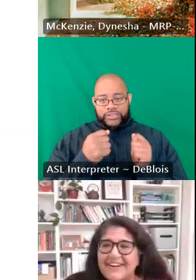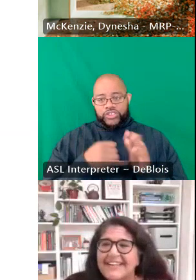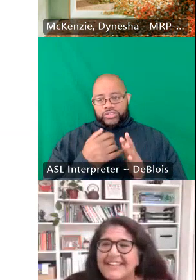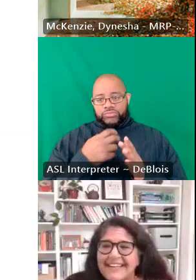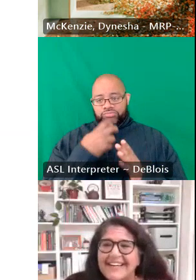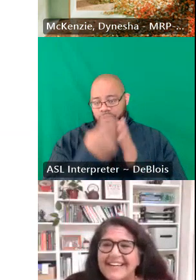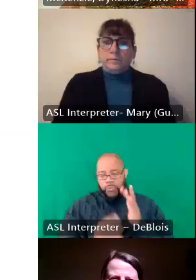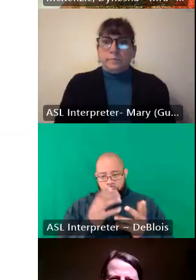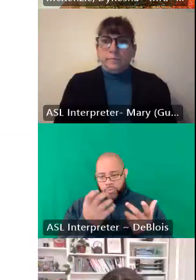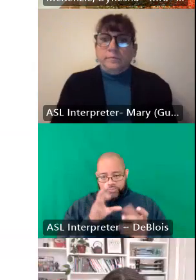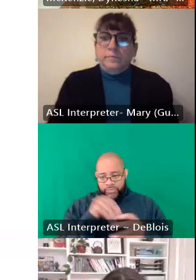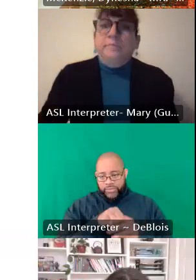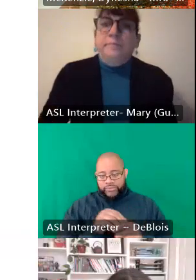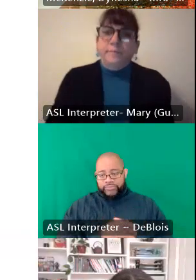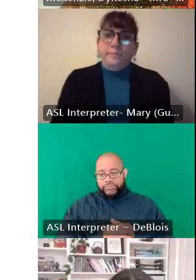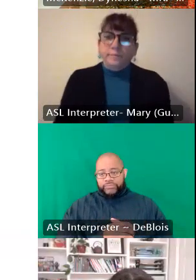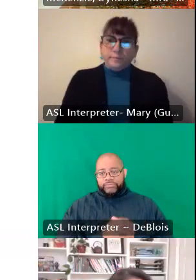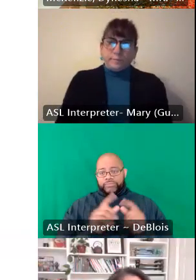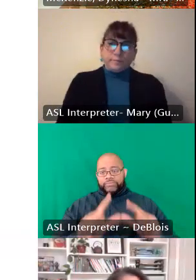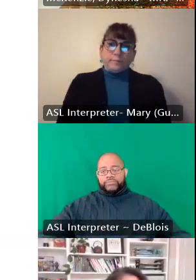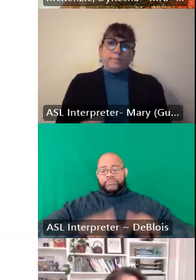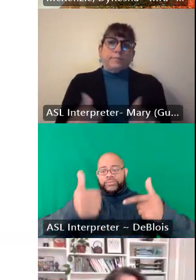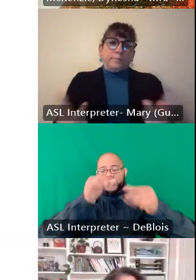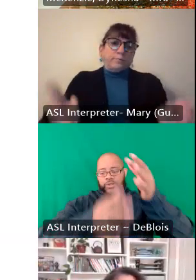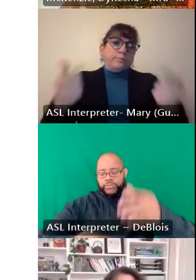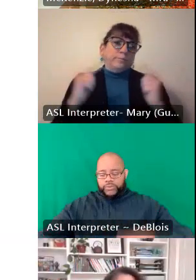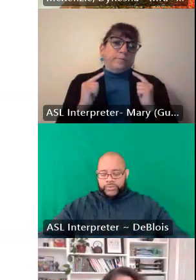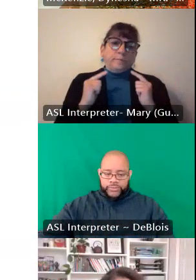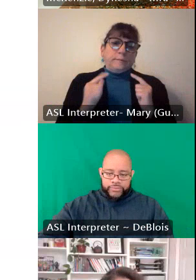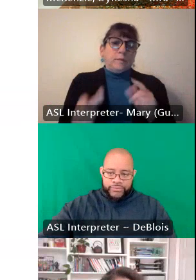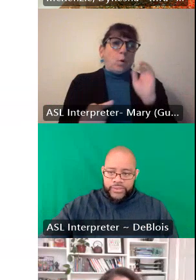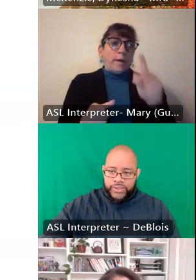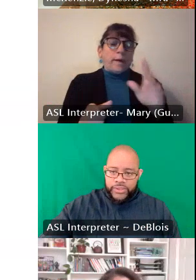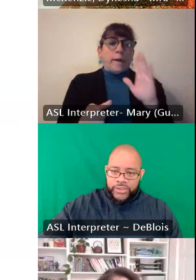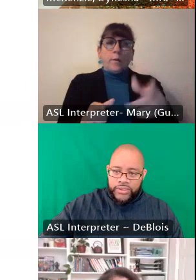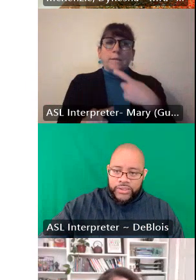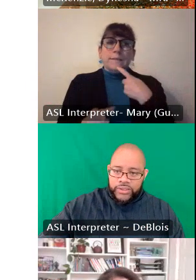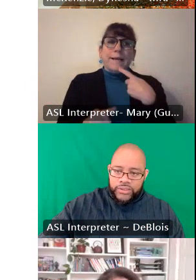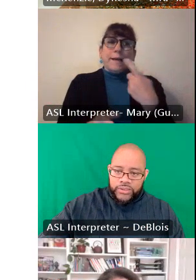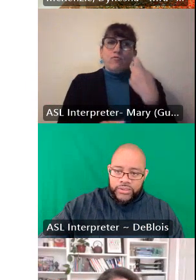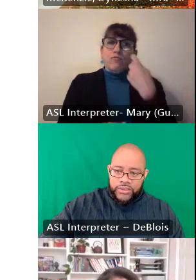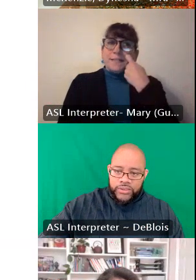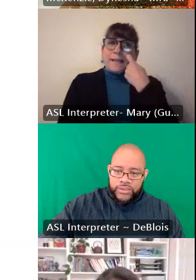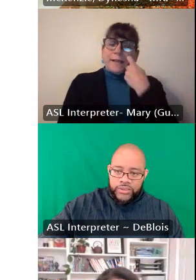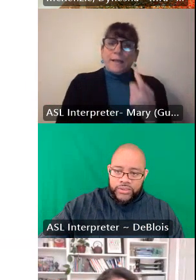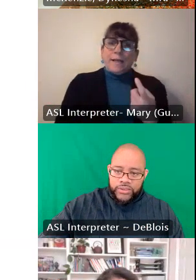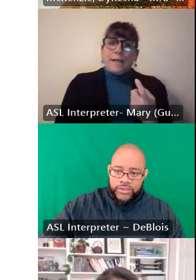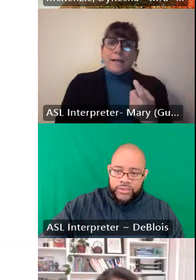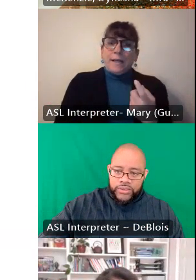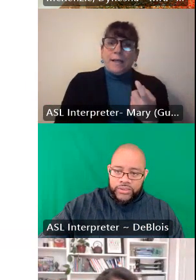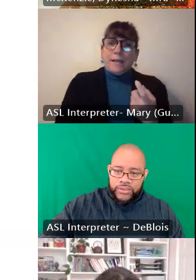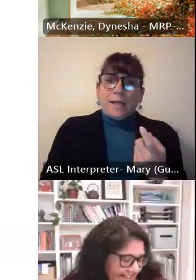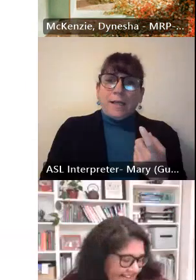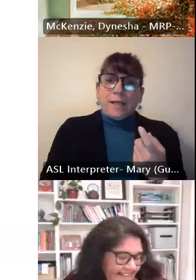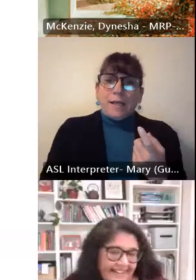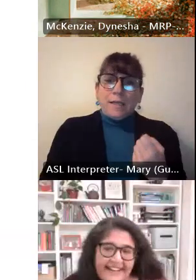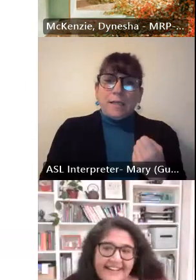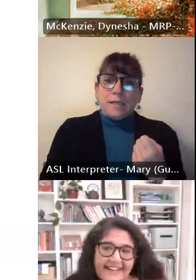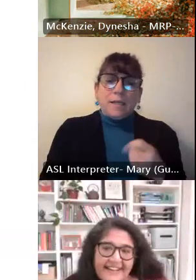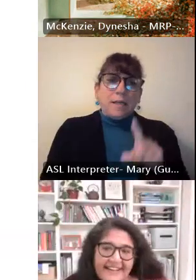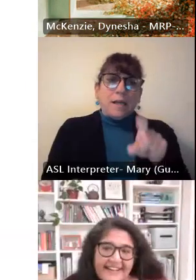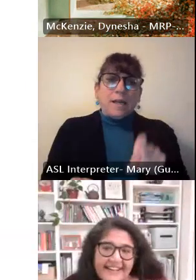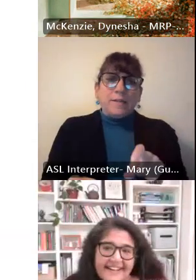in wherever you want. Okay. I will say that I just recently on one engagement had to